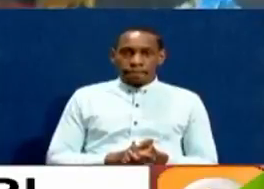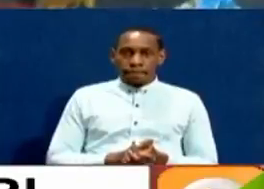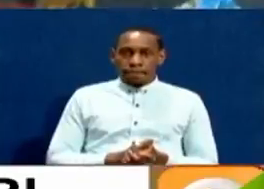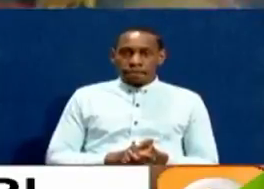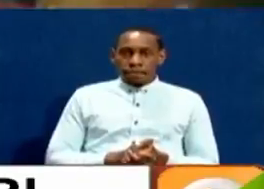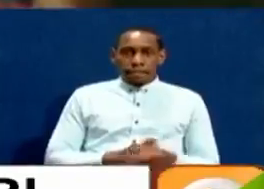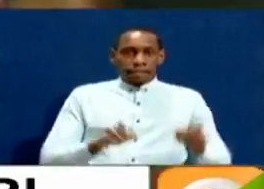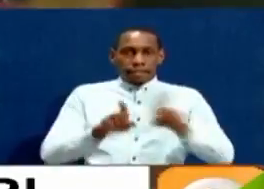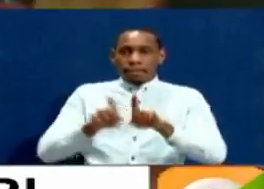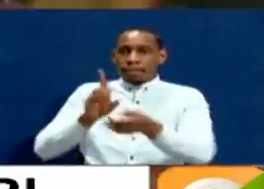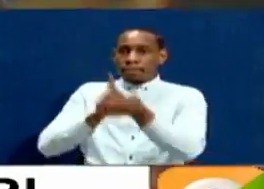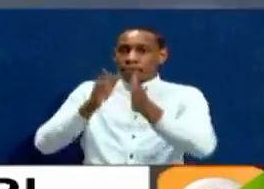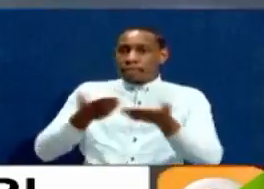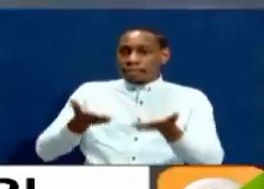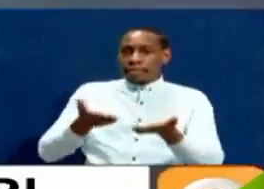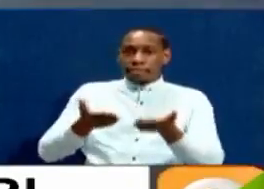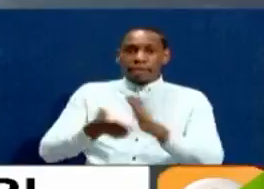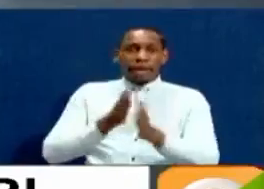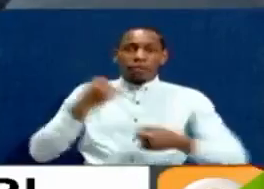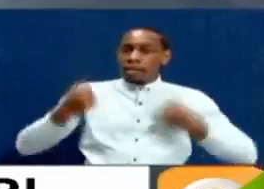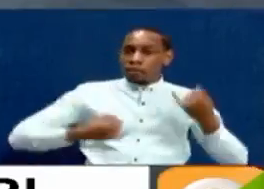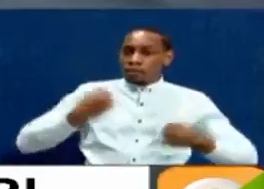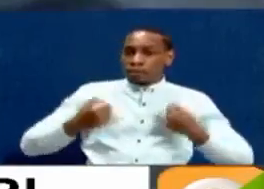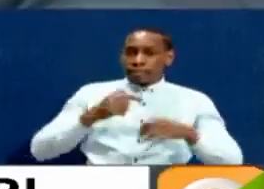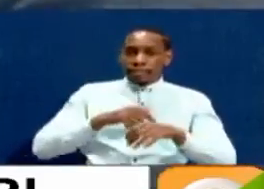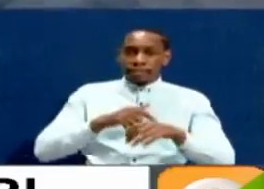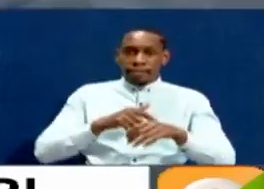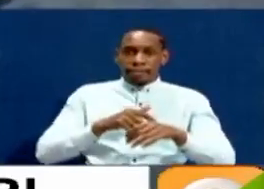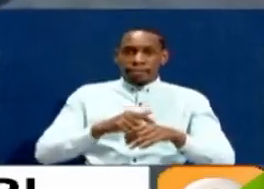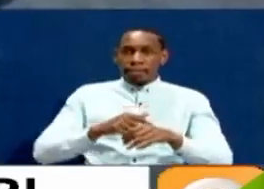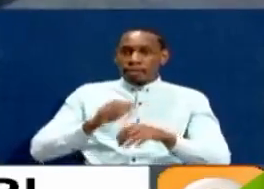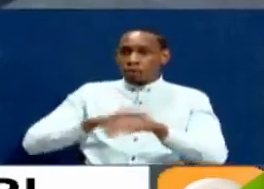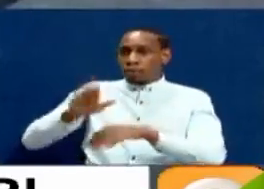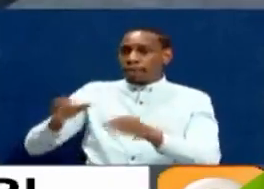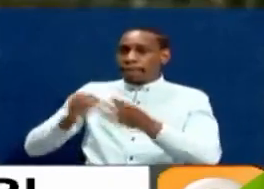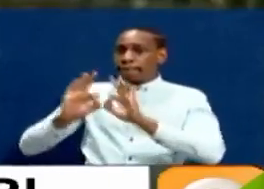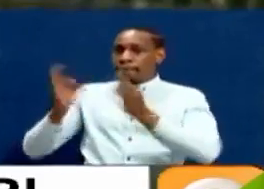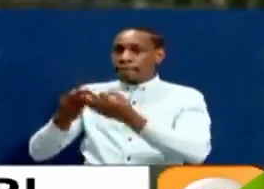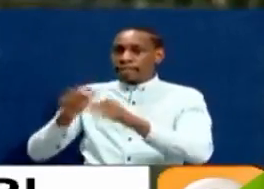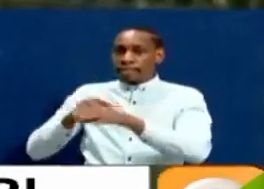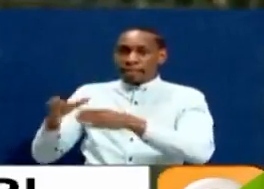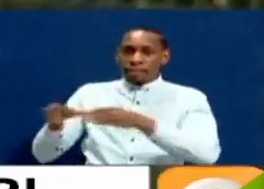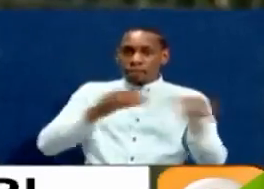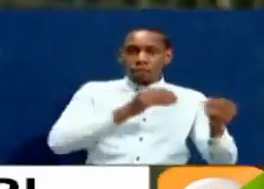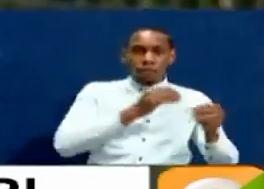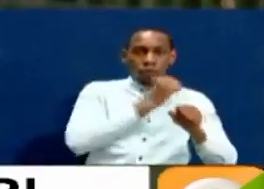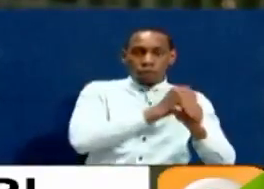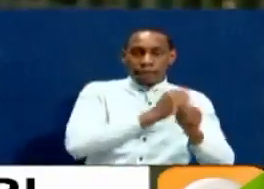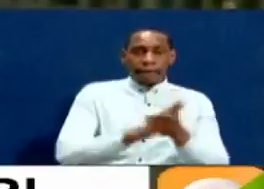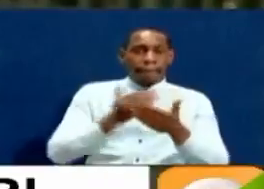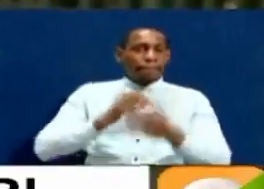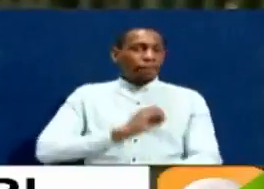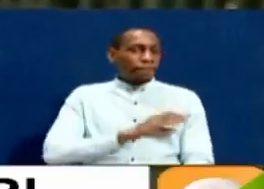Fauka ya hayo, madaktari sasa hawana tena raha wanapoagana na jamii zao kwenda kazini. Initially there was so much